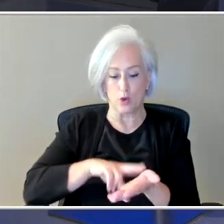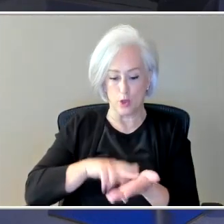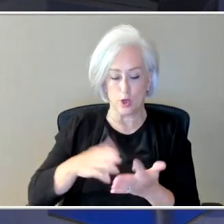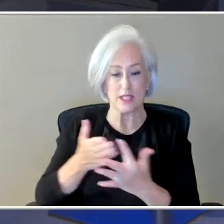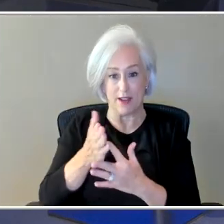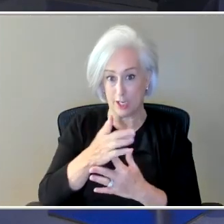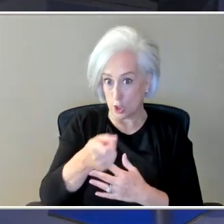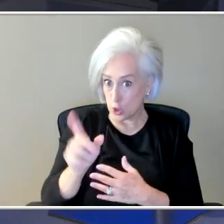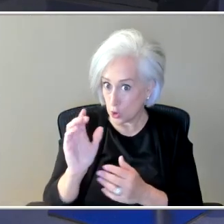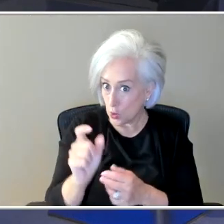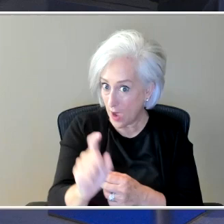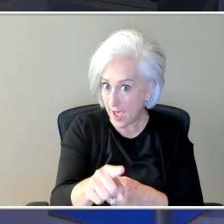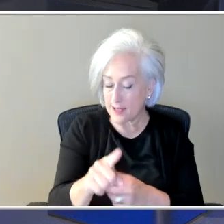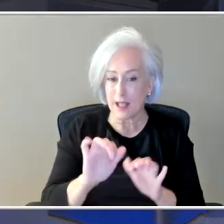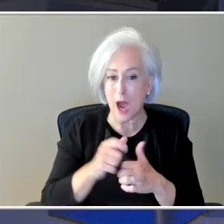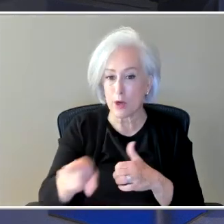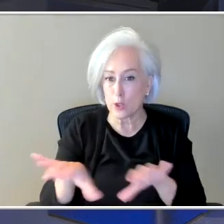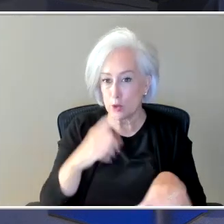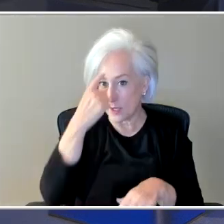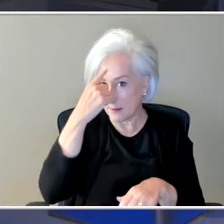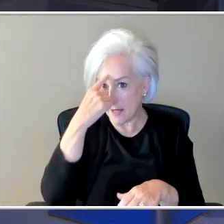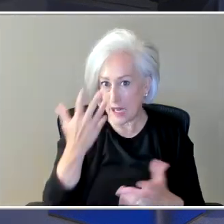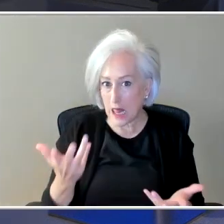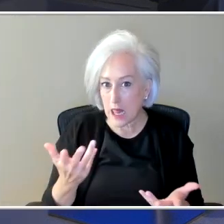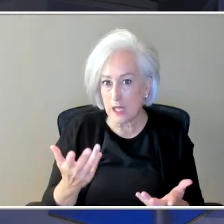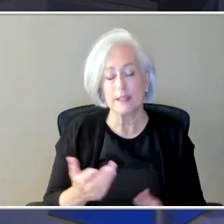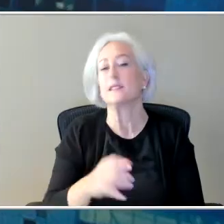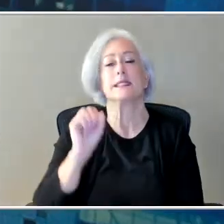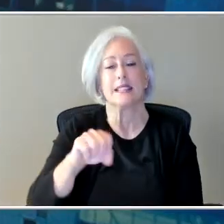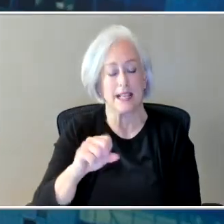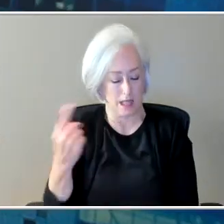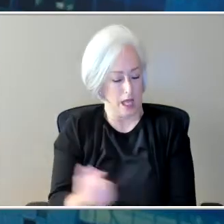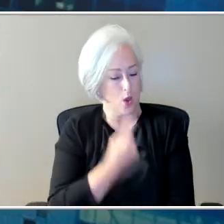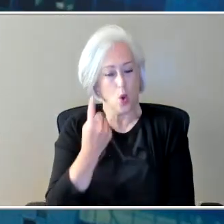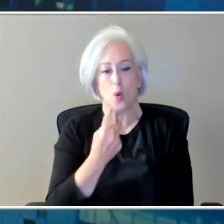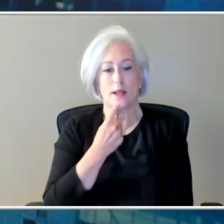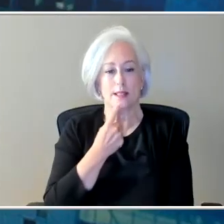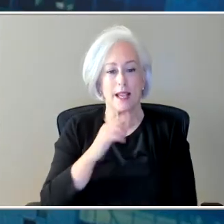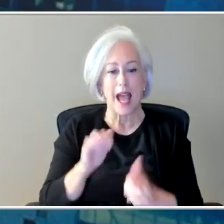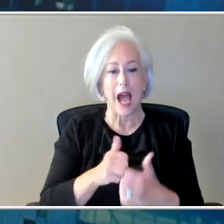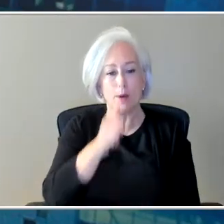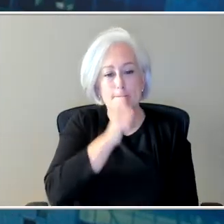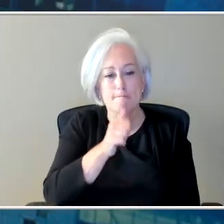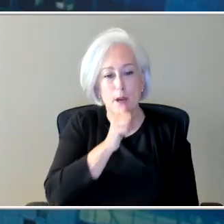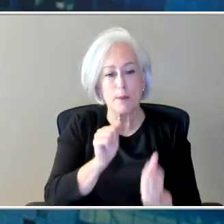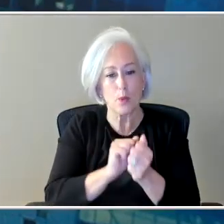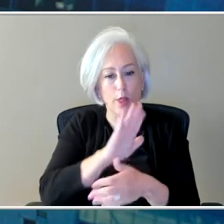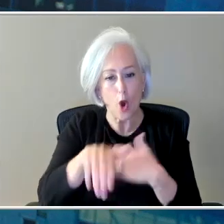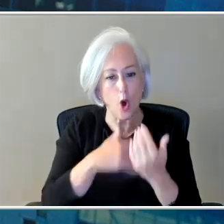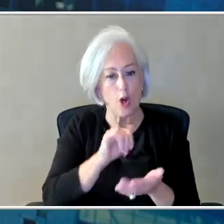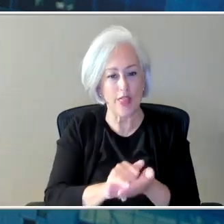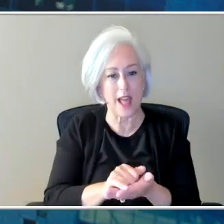Because that kind of feels like it starts almost with that. Yes. Yeah, I mean, I say how are you coping with all this? You know, you've been going